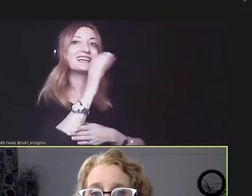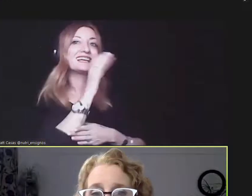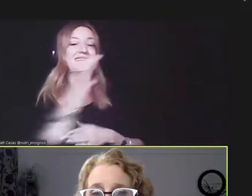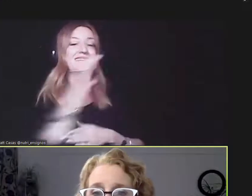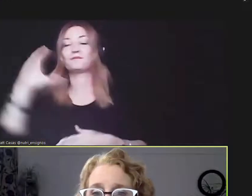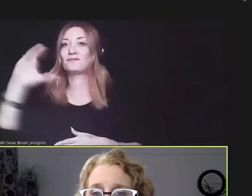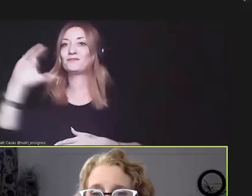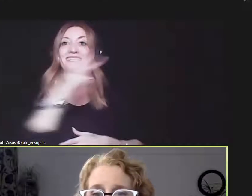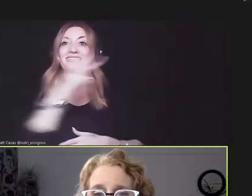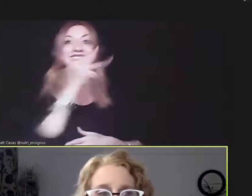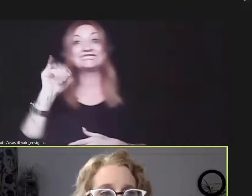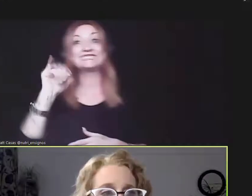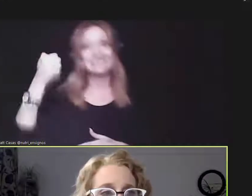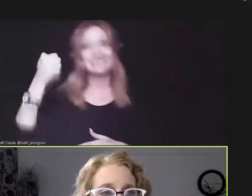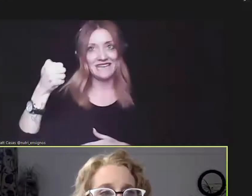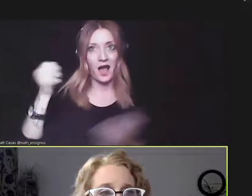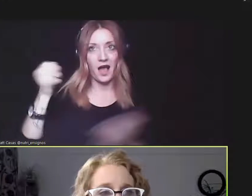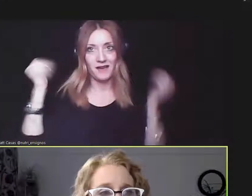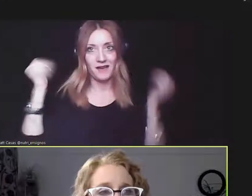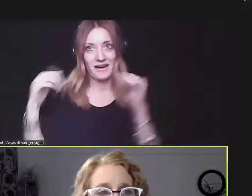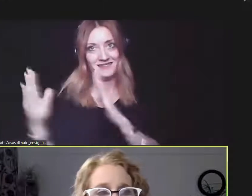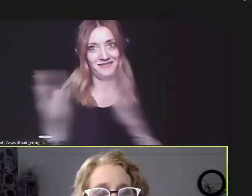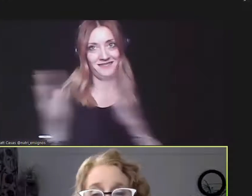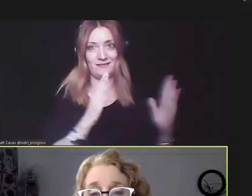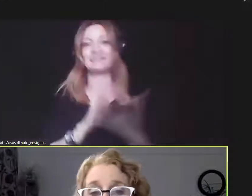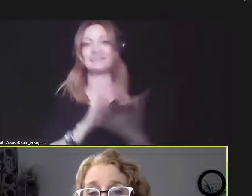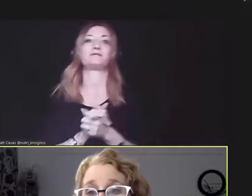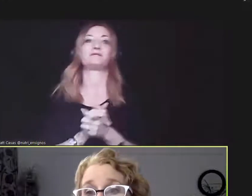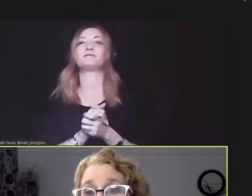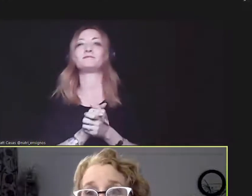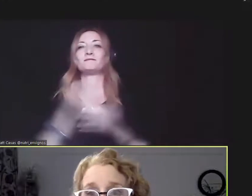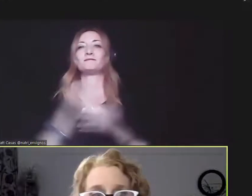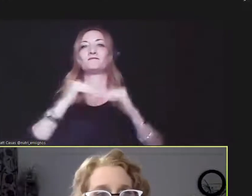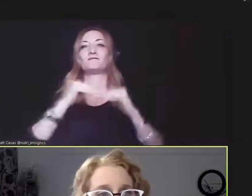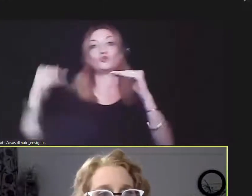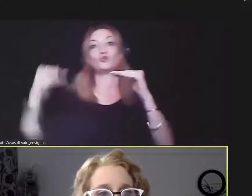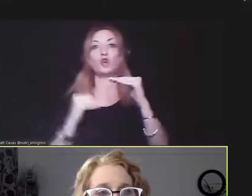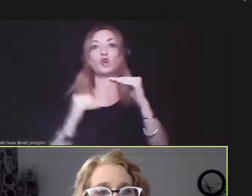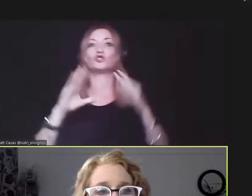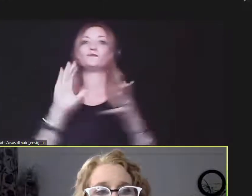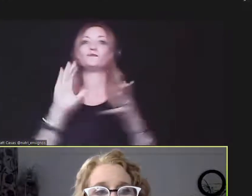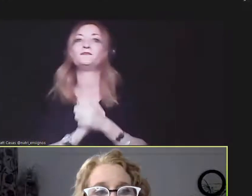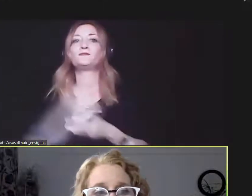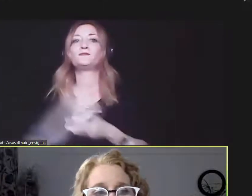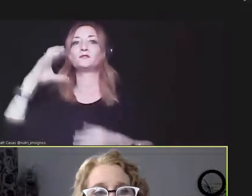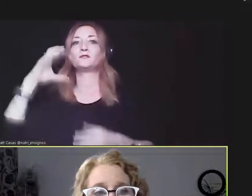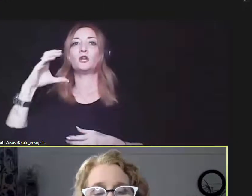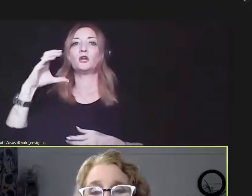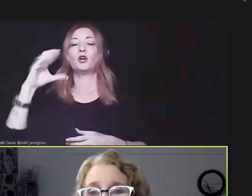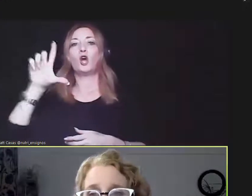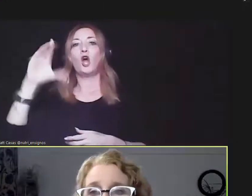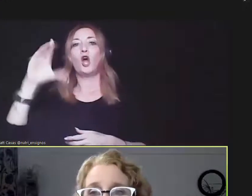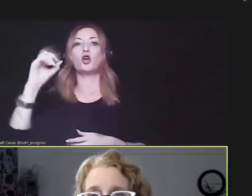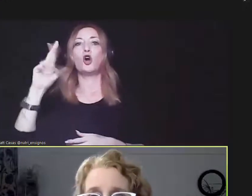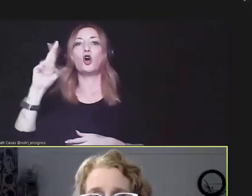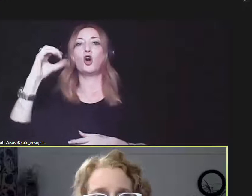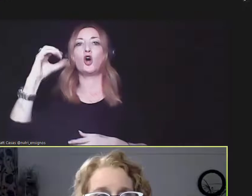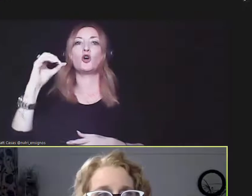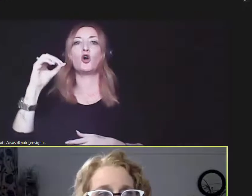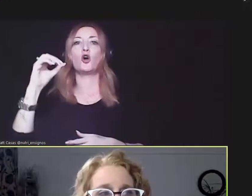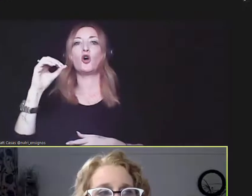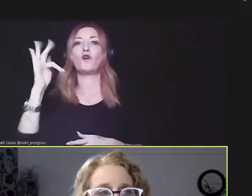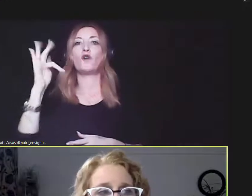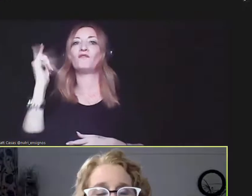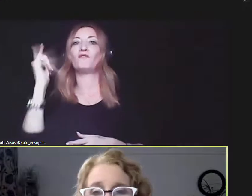that naturally occurs and is made from chlorophyll. And chlorophyll is the